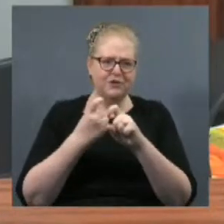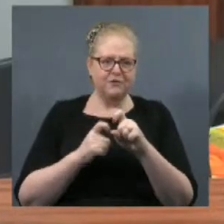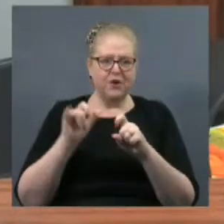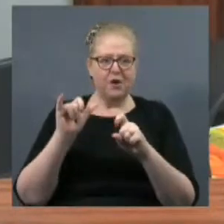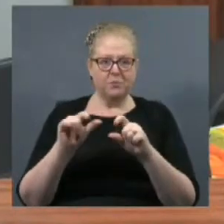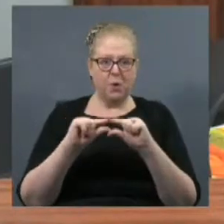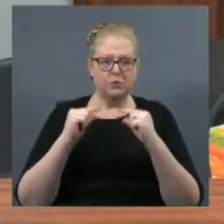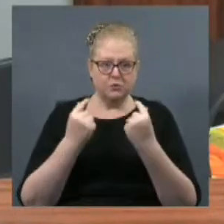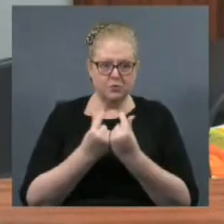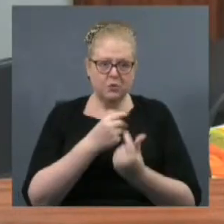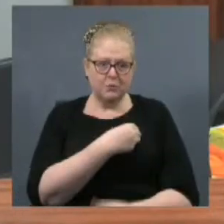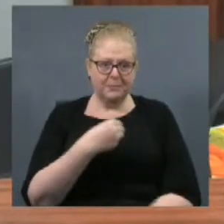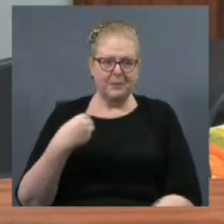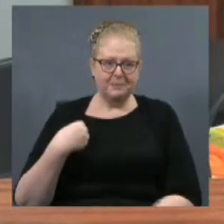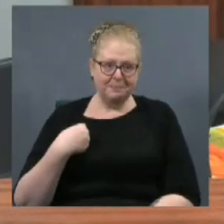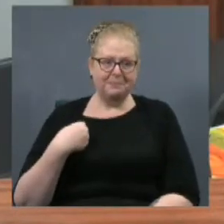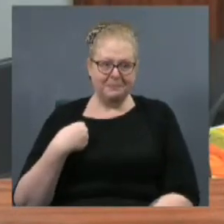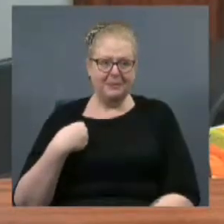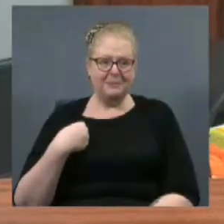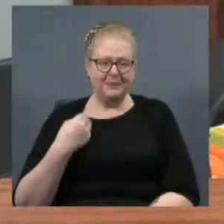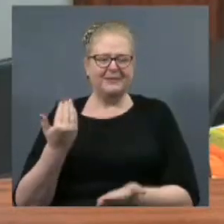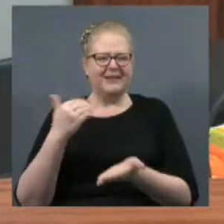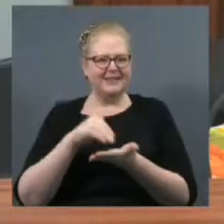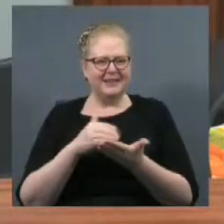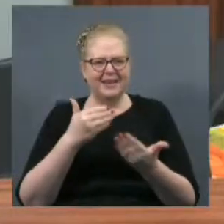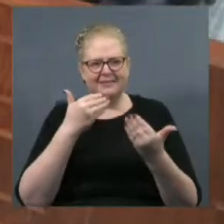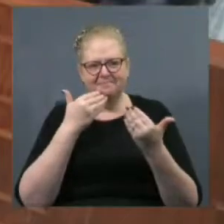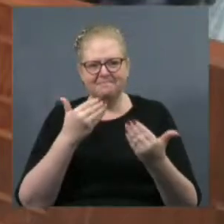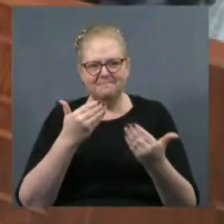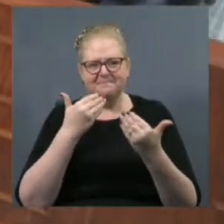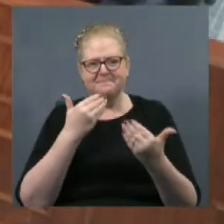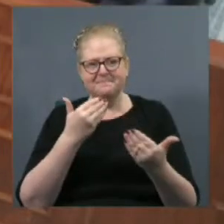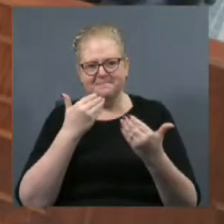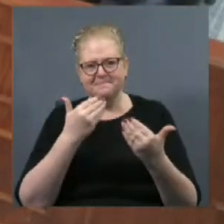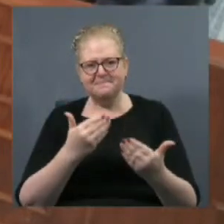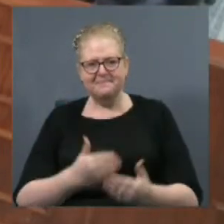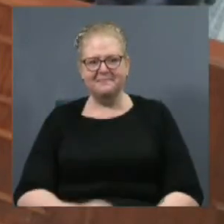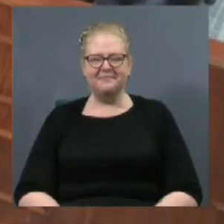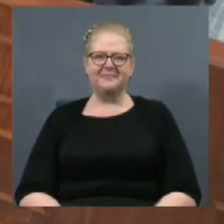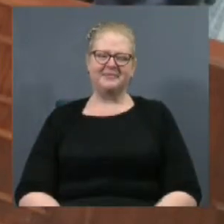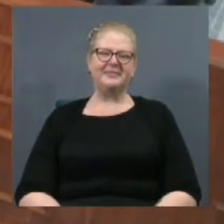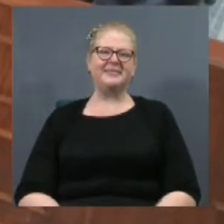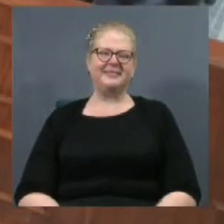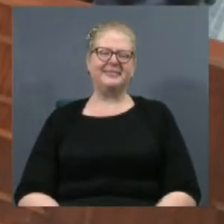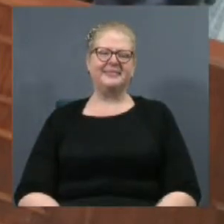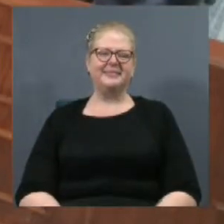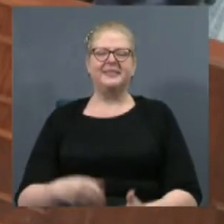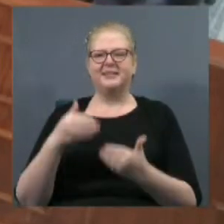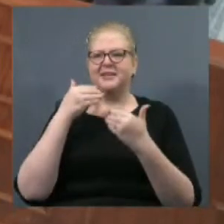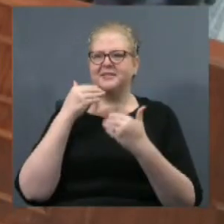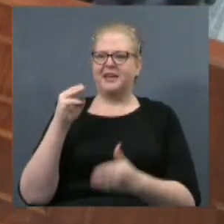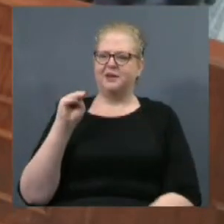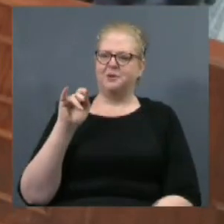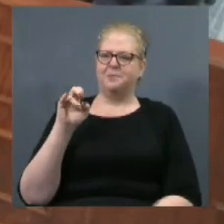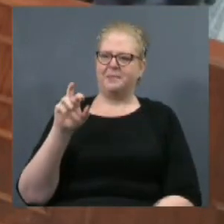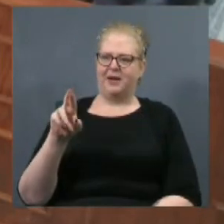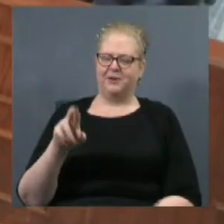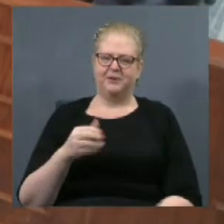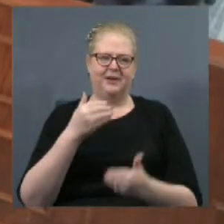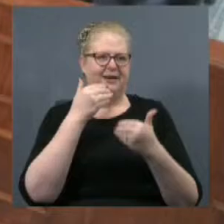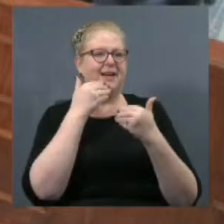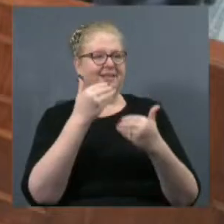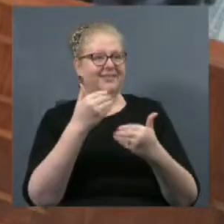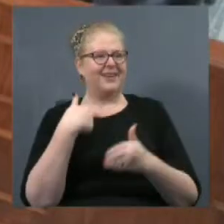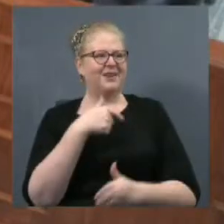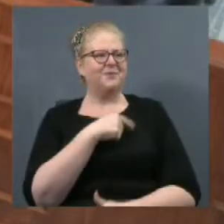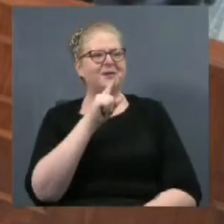have put into this. And I wanted to, again, publicly thank you guys for this. Thanks, Mayor. Thank you so much. We're grateful. Thank you. We're now